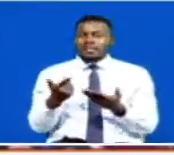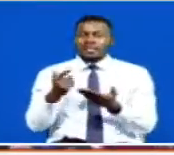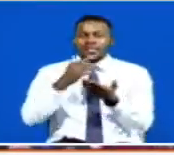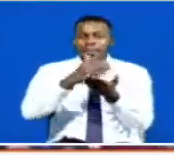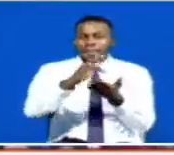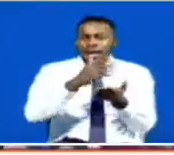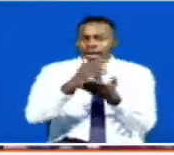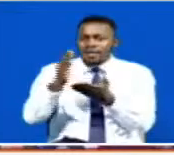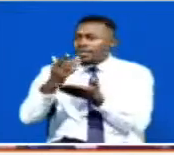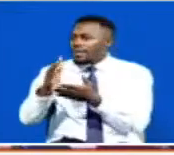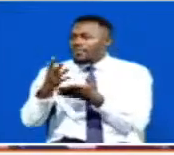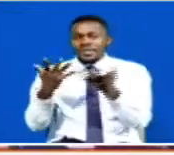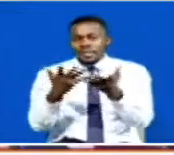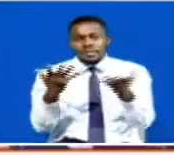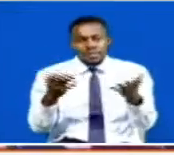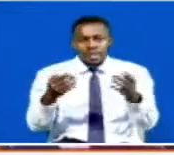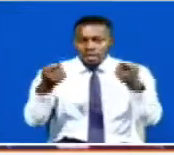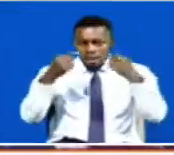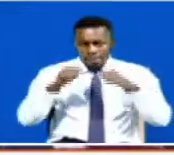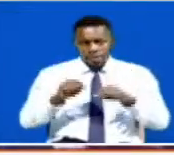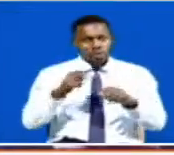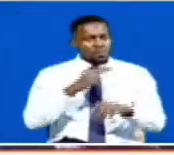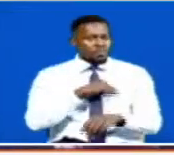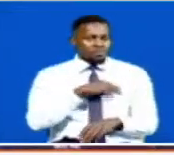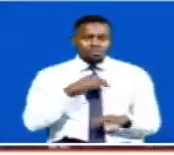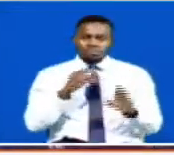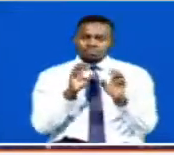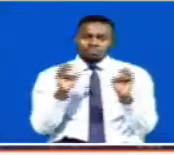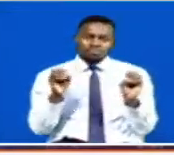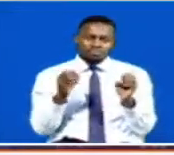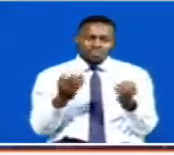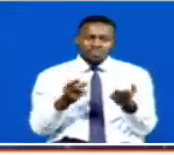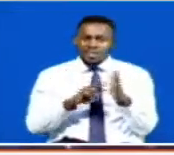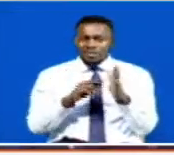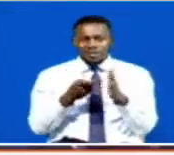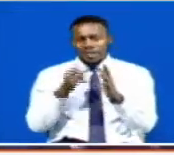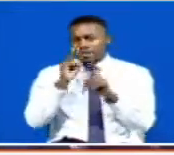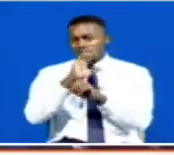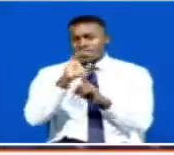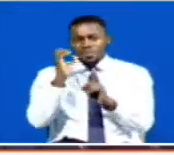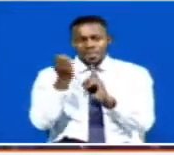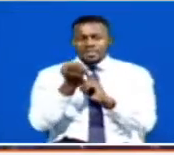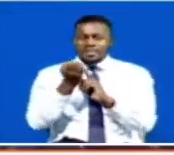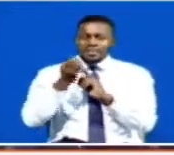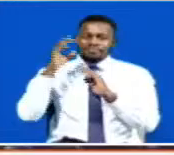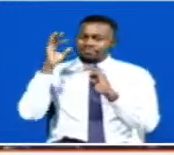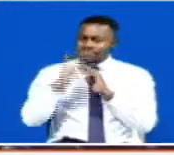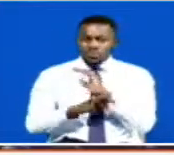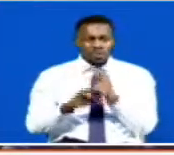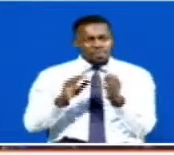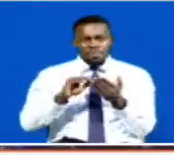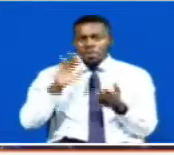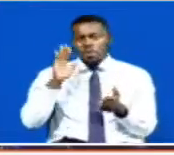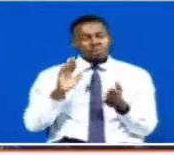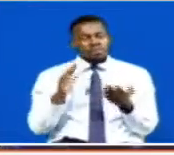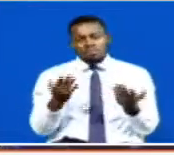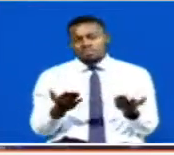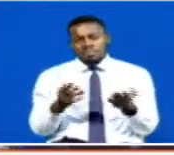infrastructures. Sometimes patients come to us and we're not able to provide them with the necessary services because we lack